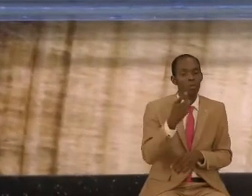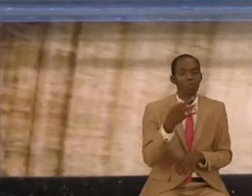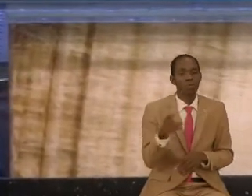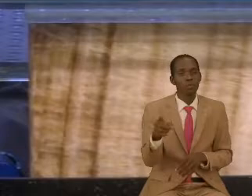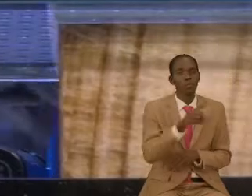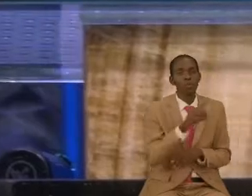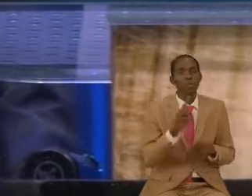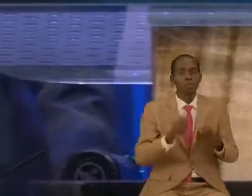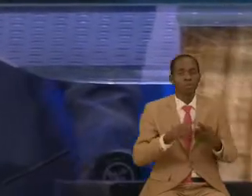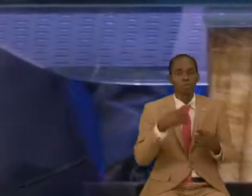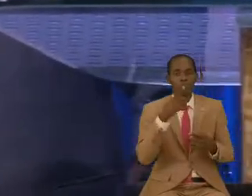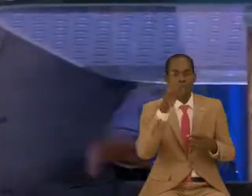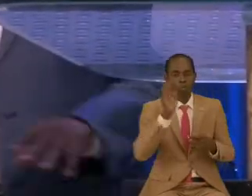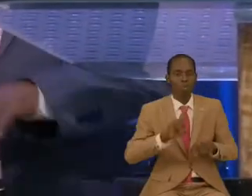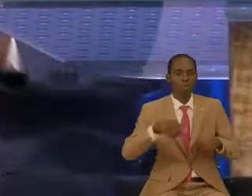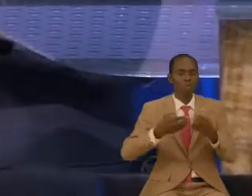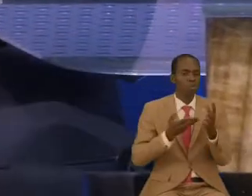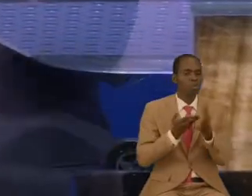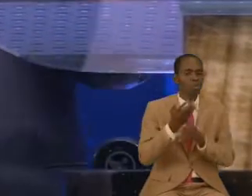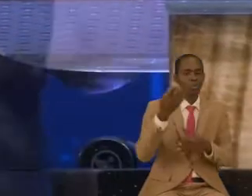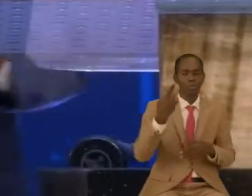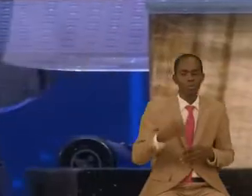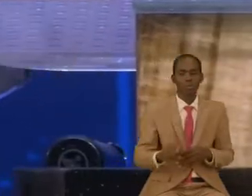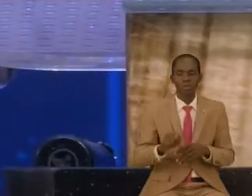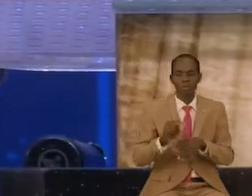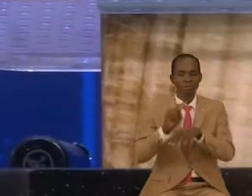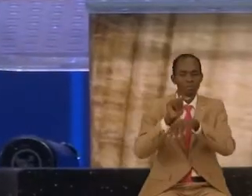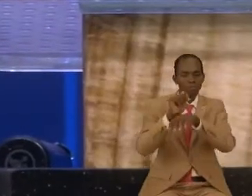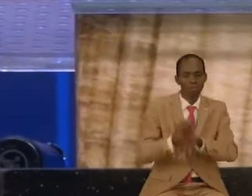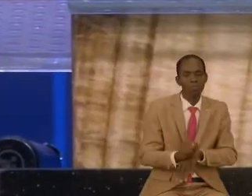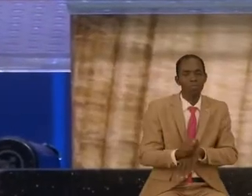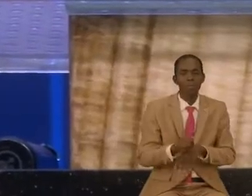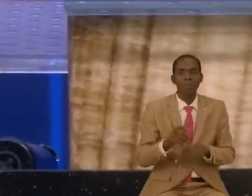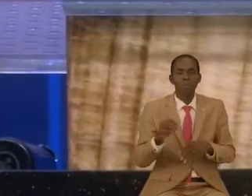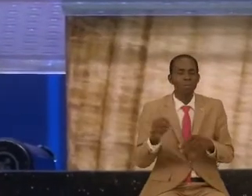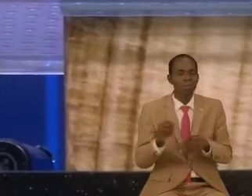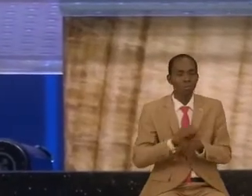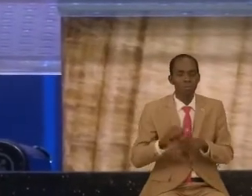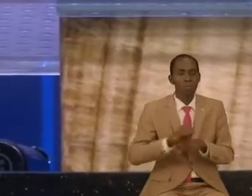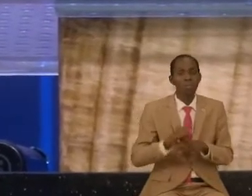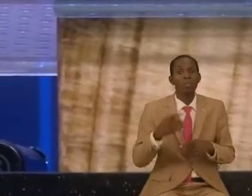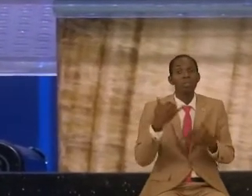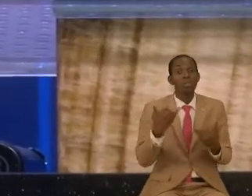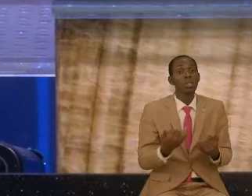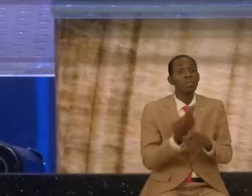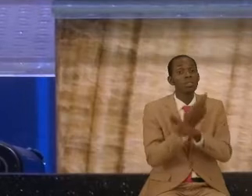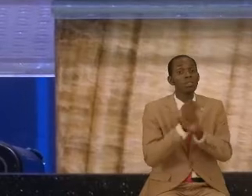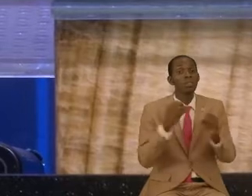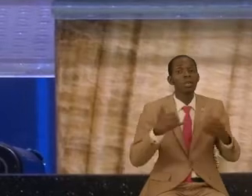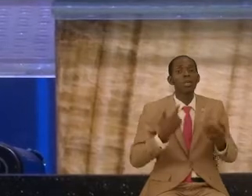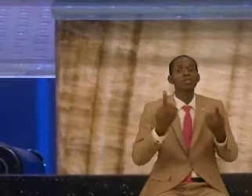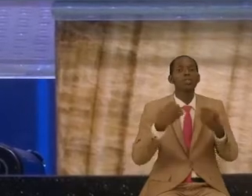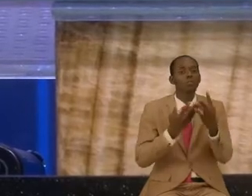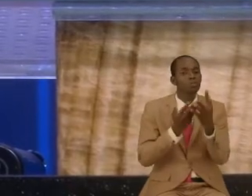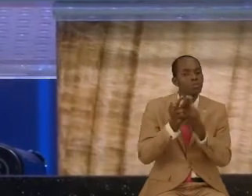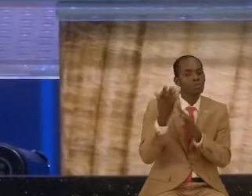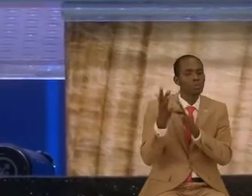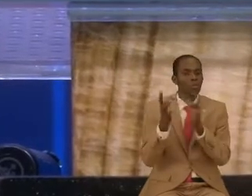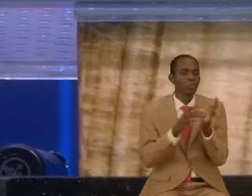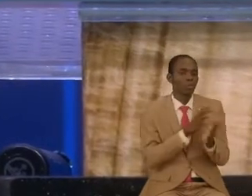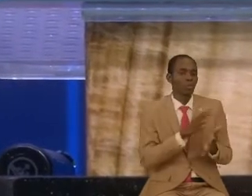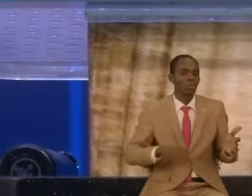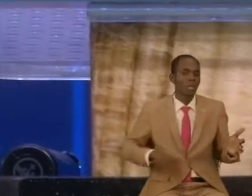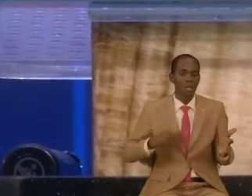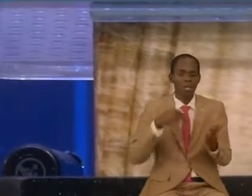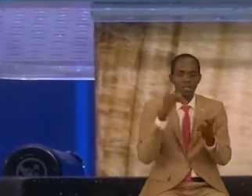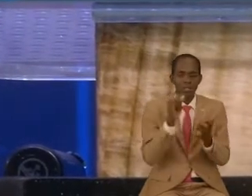that must go through their ritual. There's no ritual. Redemption has come through Jesus Christ, and that